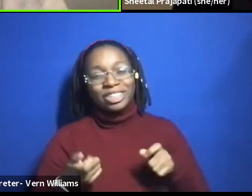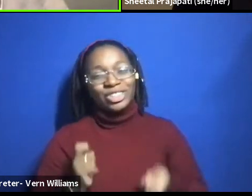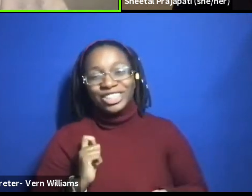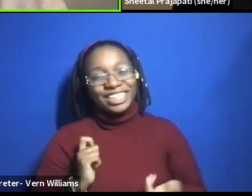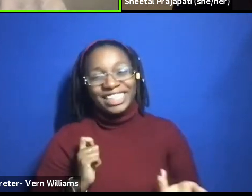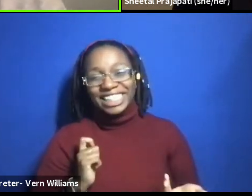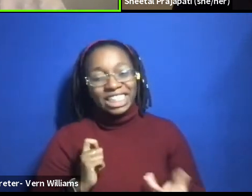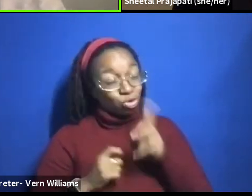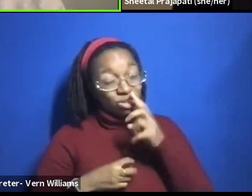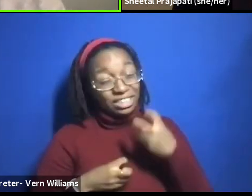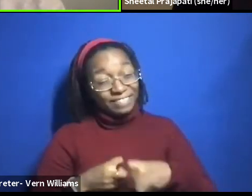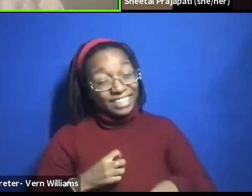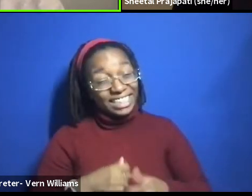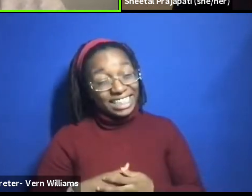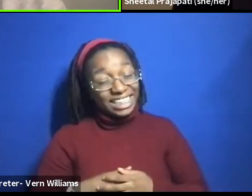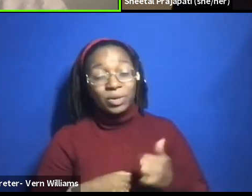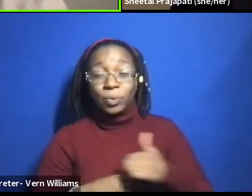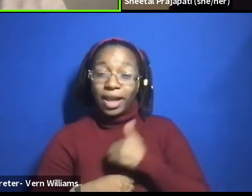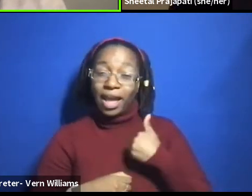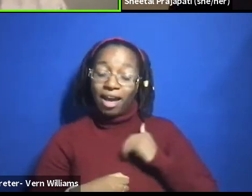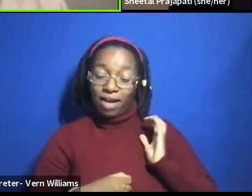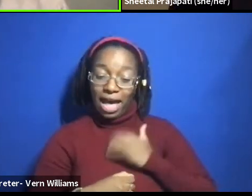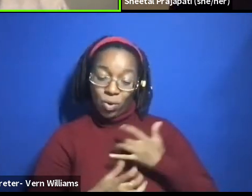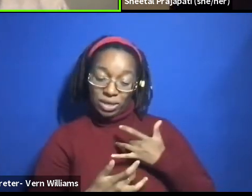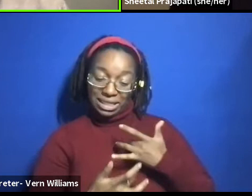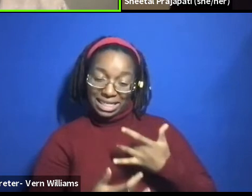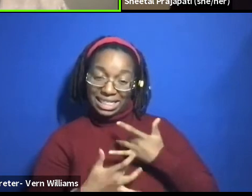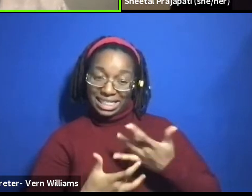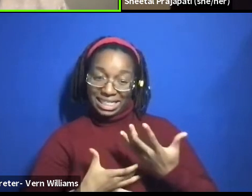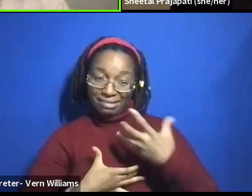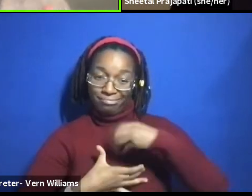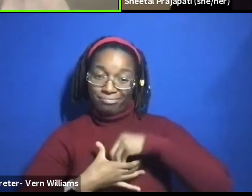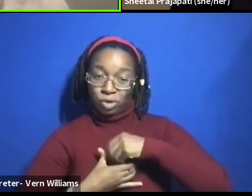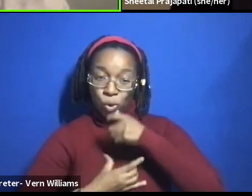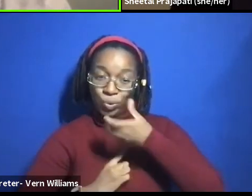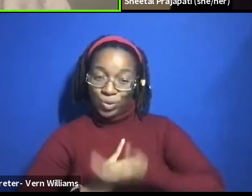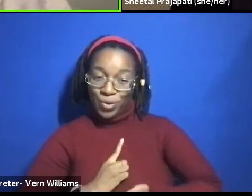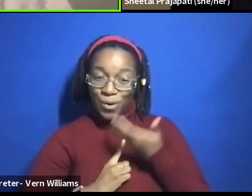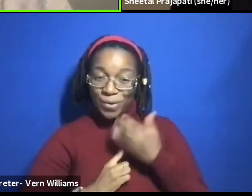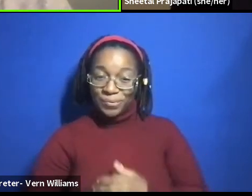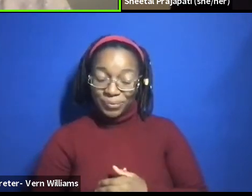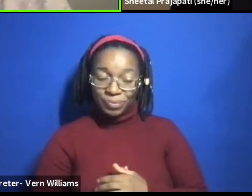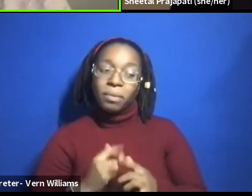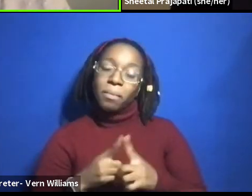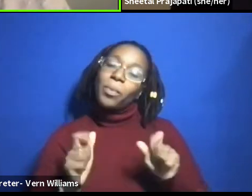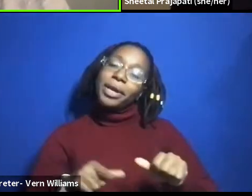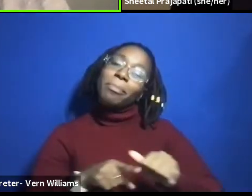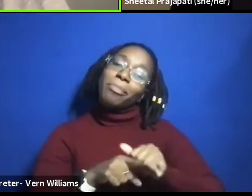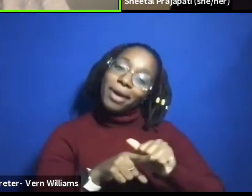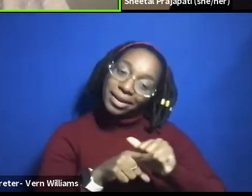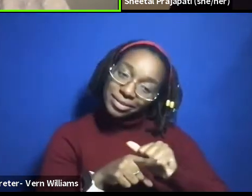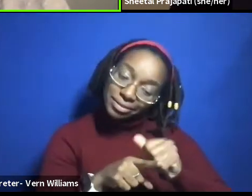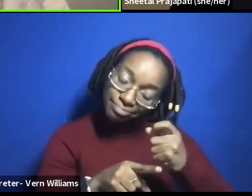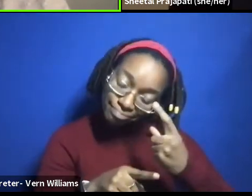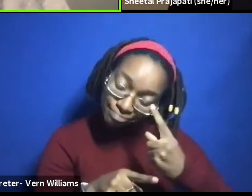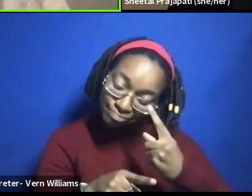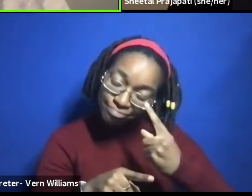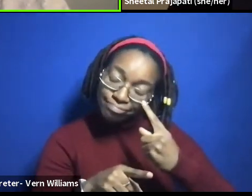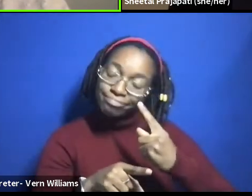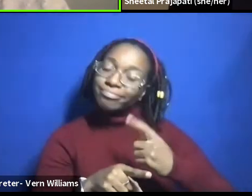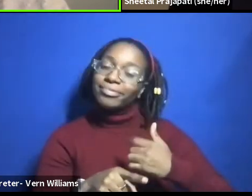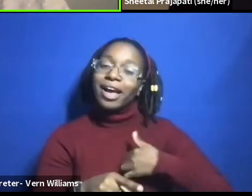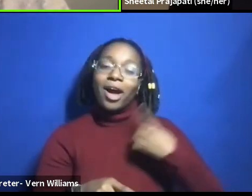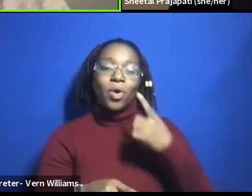We have intuitive abilities, you know, or we don't, you know. But I think we can practice them. And I think one thing that I needed to always